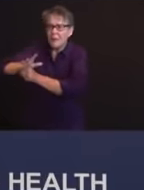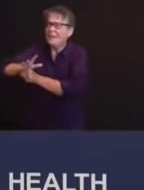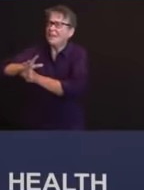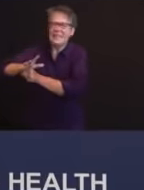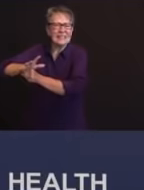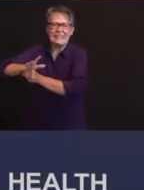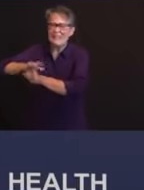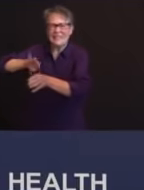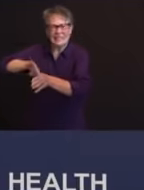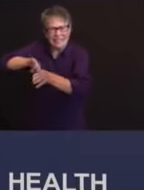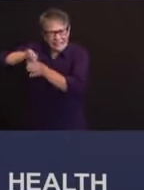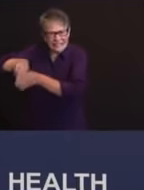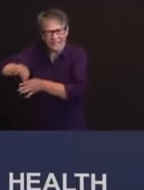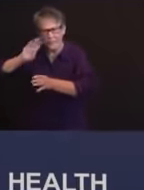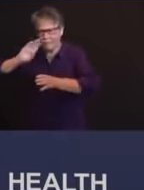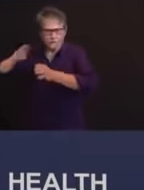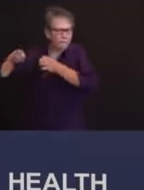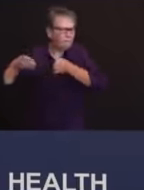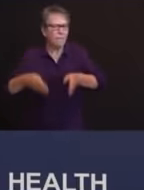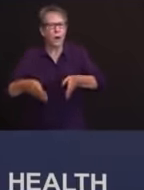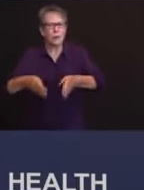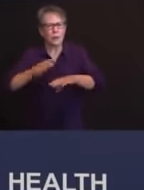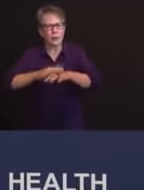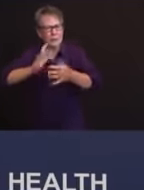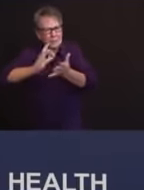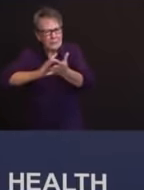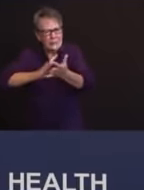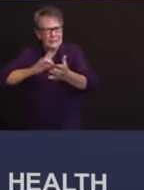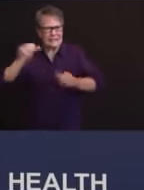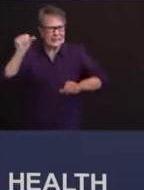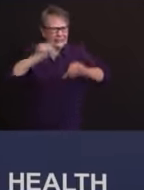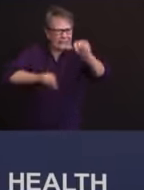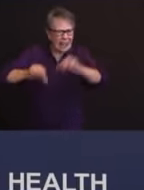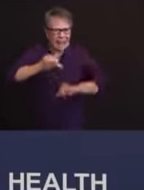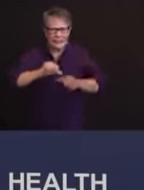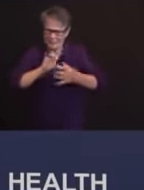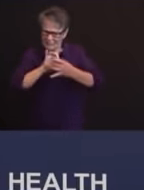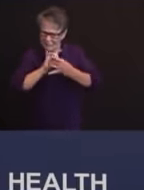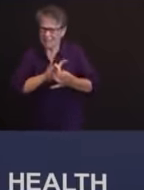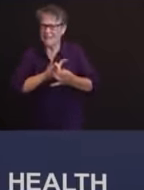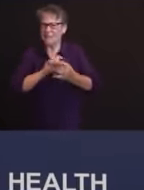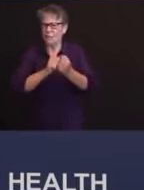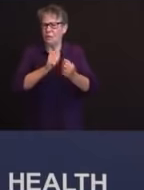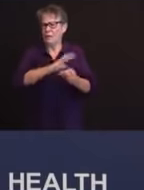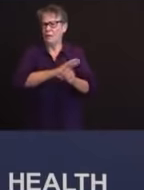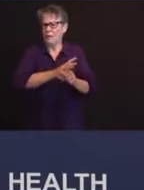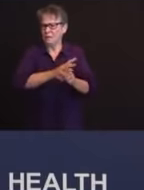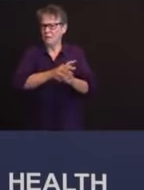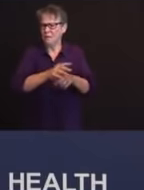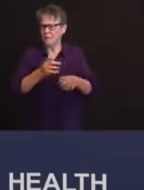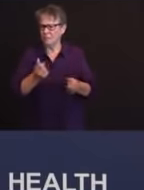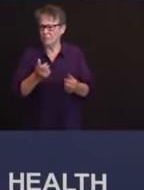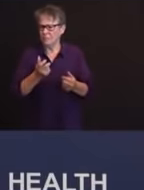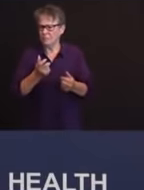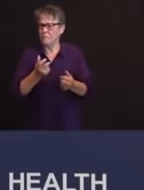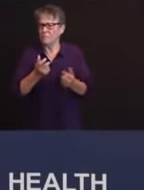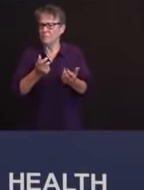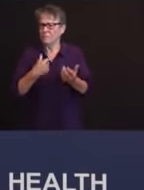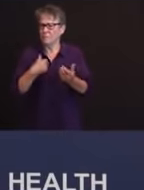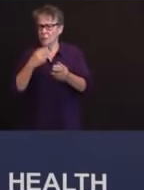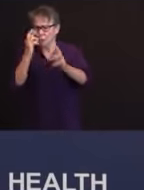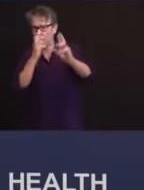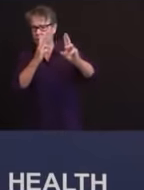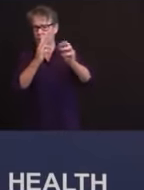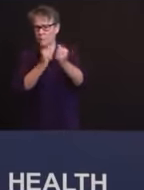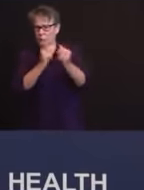it belongs and where it should have never left. But moreover, I look forward to working with President-elect Biden, Senator Booker, and